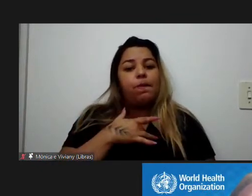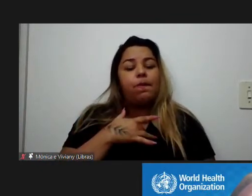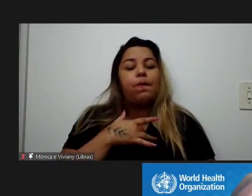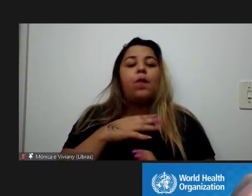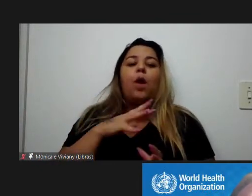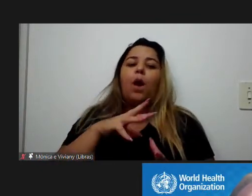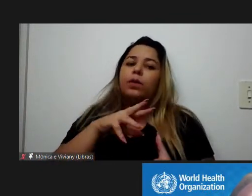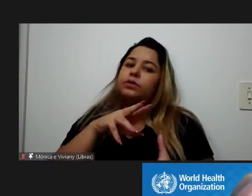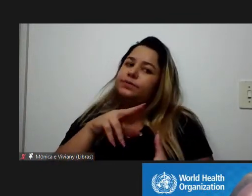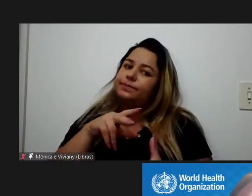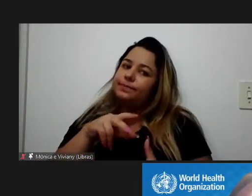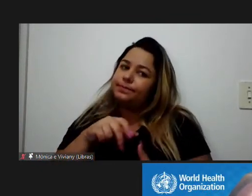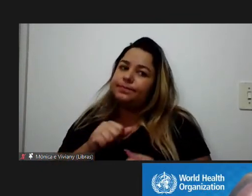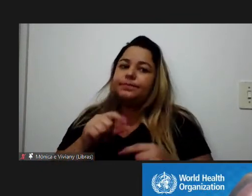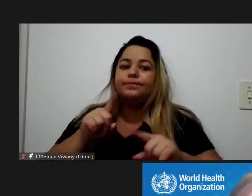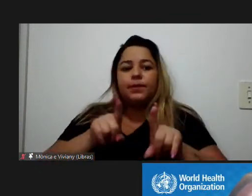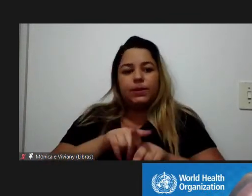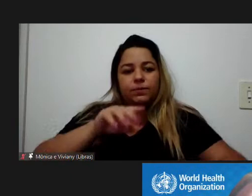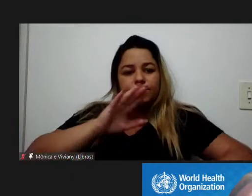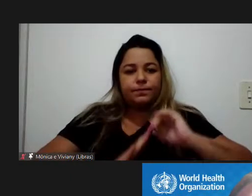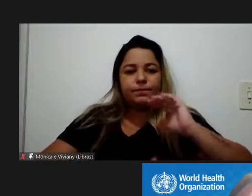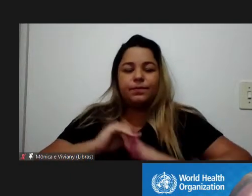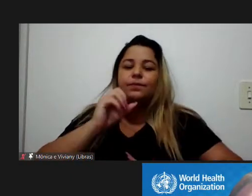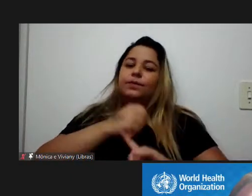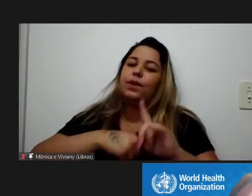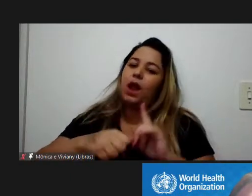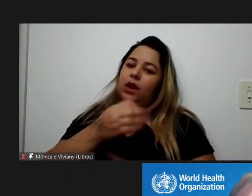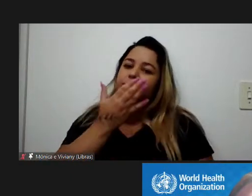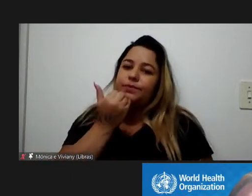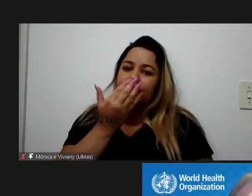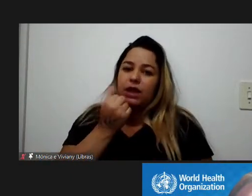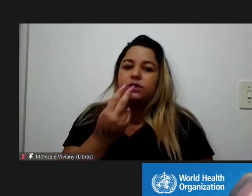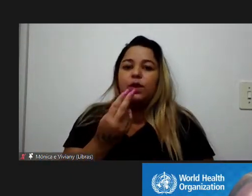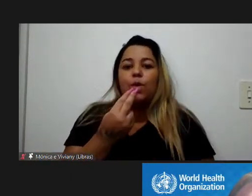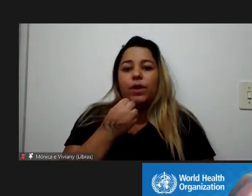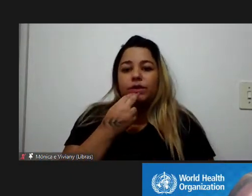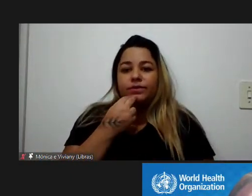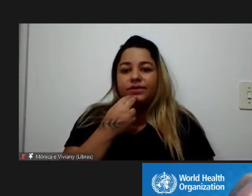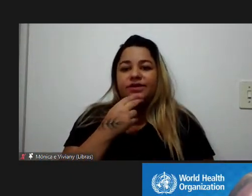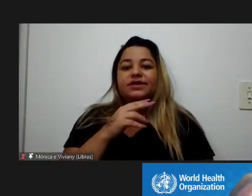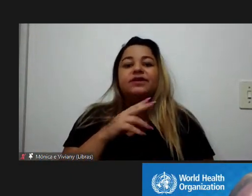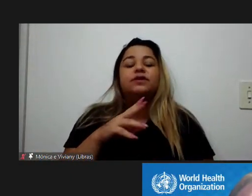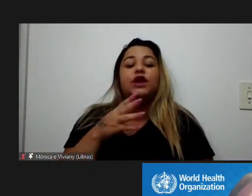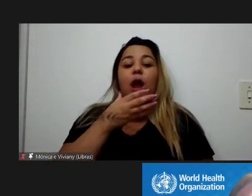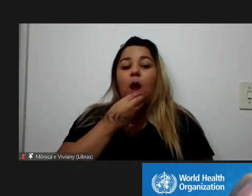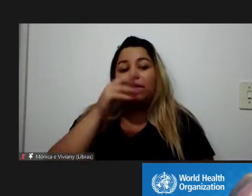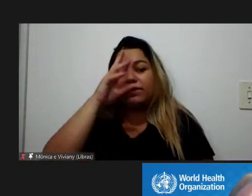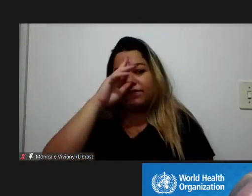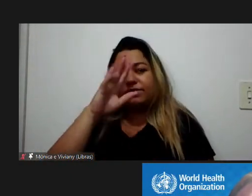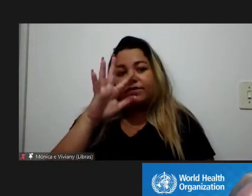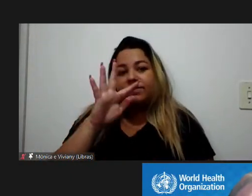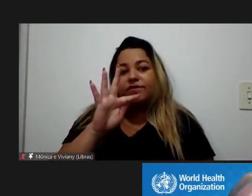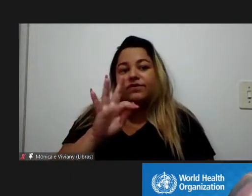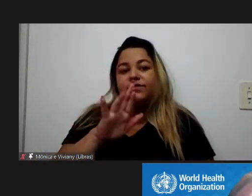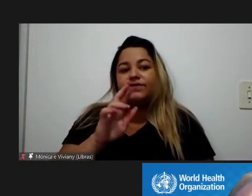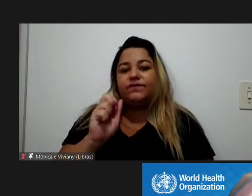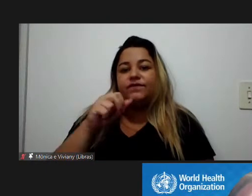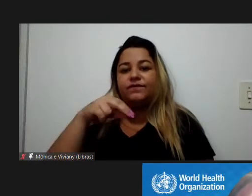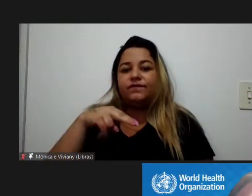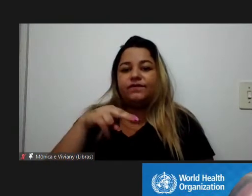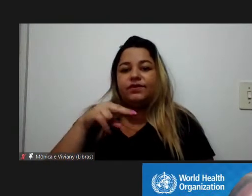2016-2005, aligned with the global government of nutrition and food.